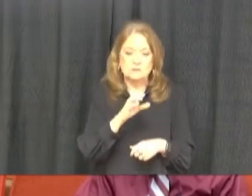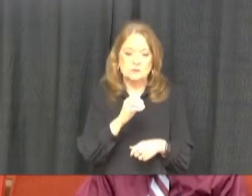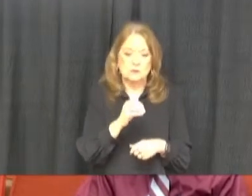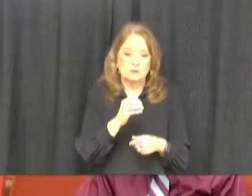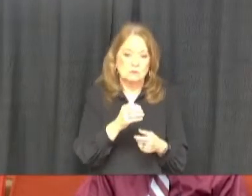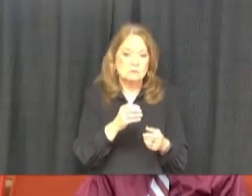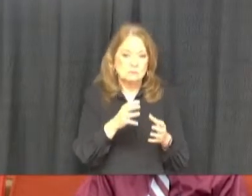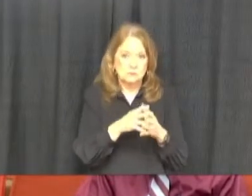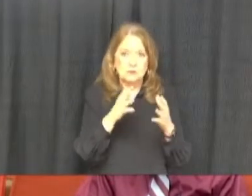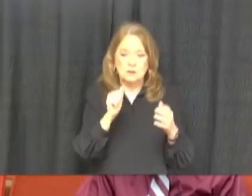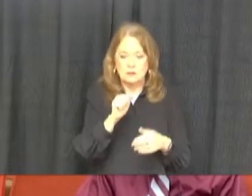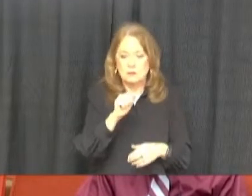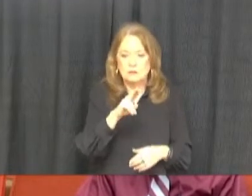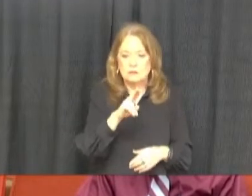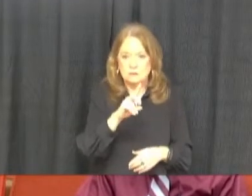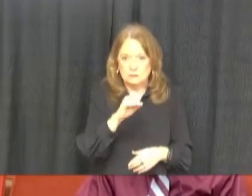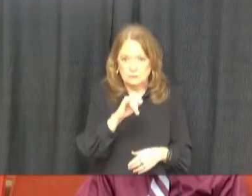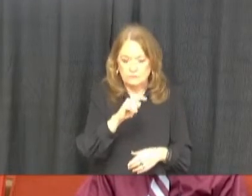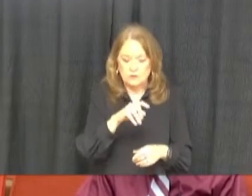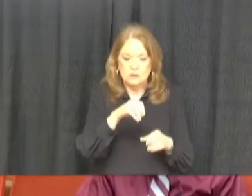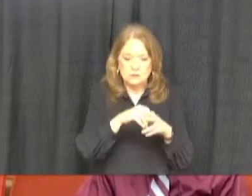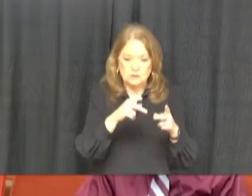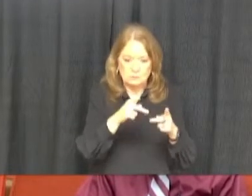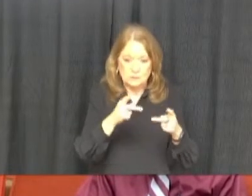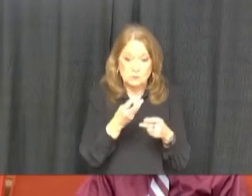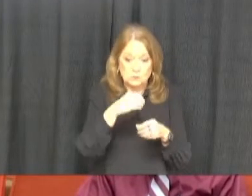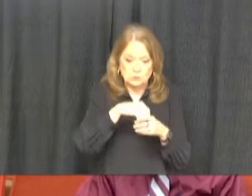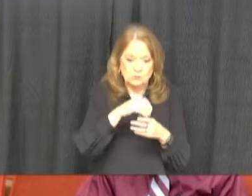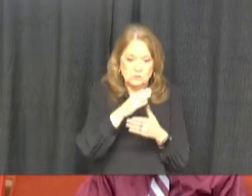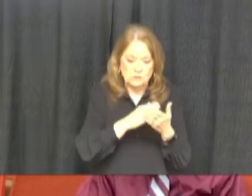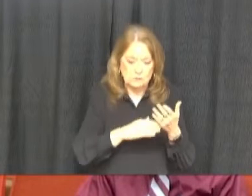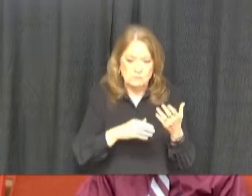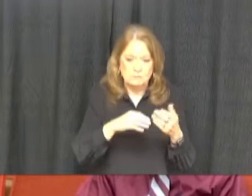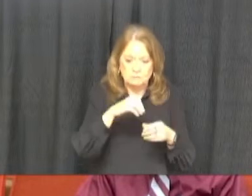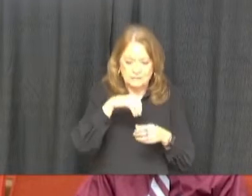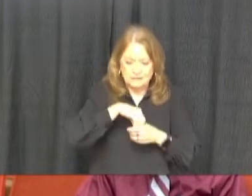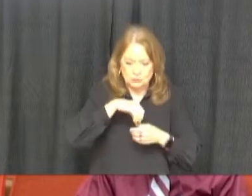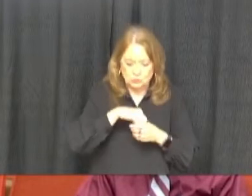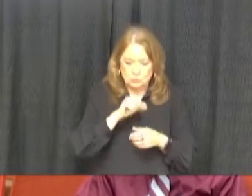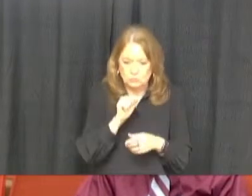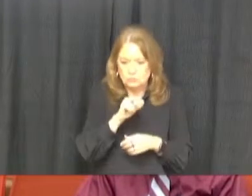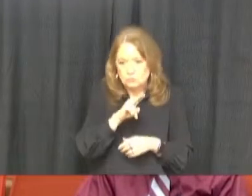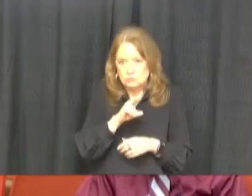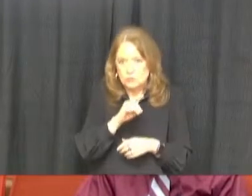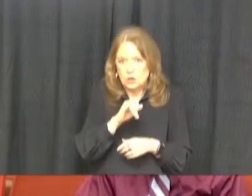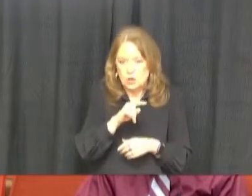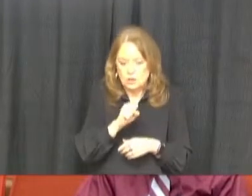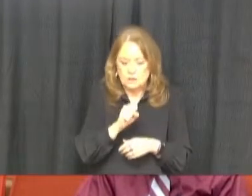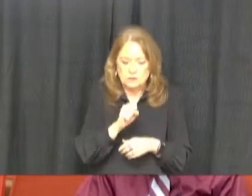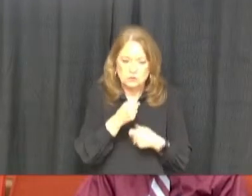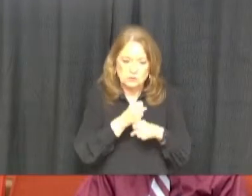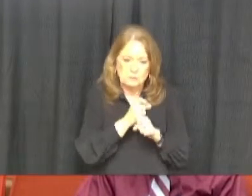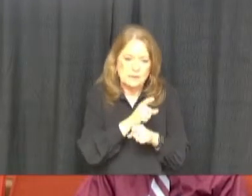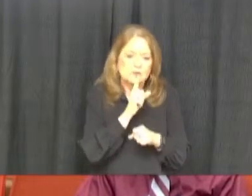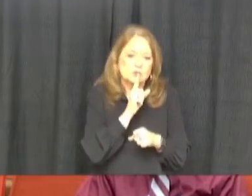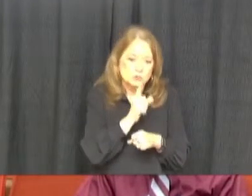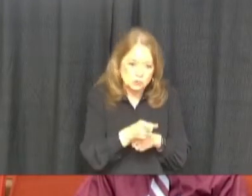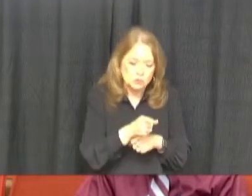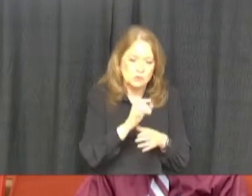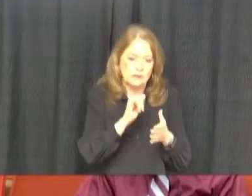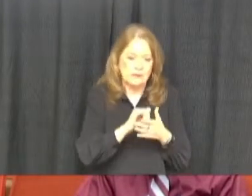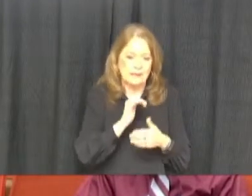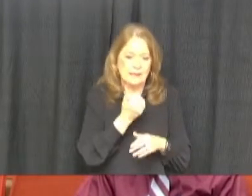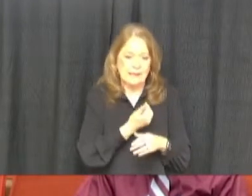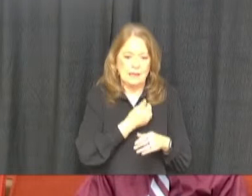already in place. We will install some internal audits quarterly with this program just to ensure that